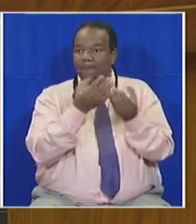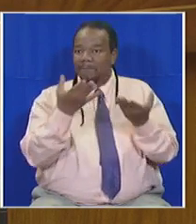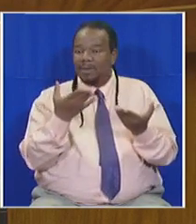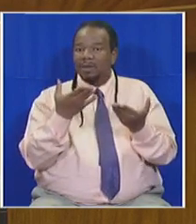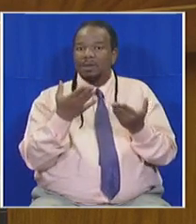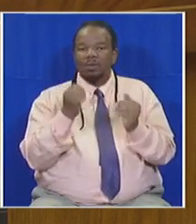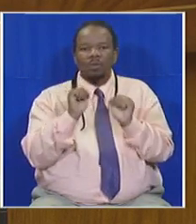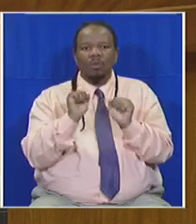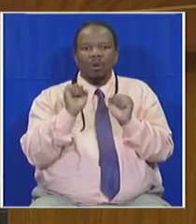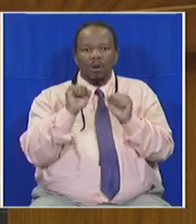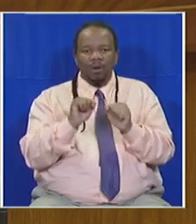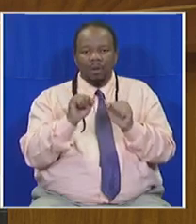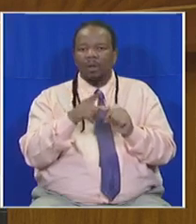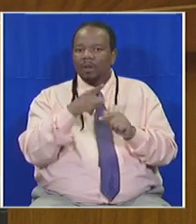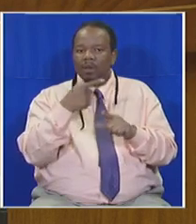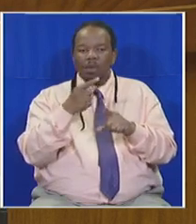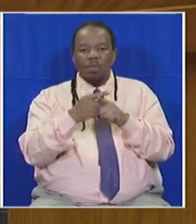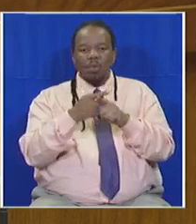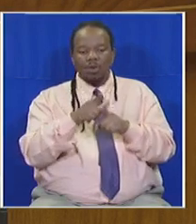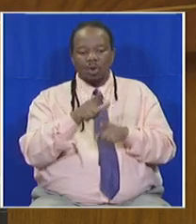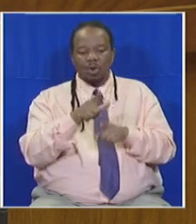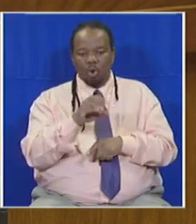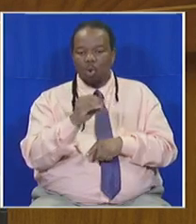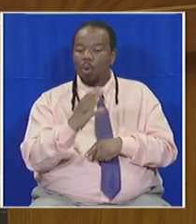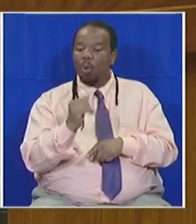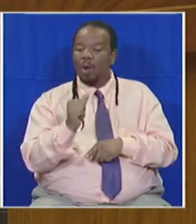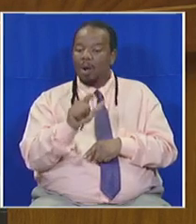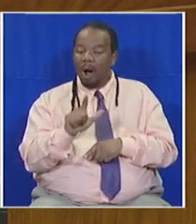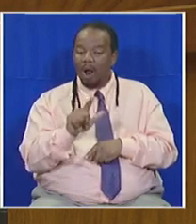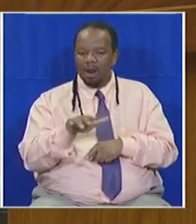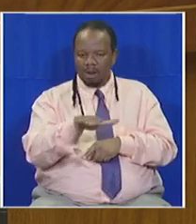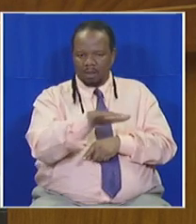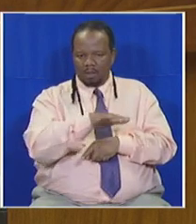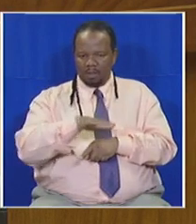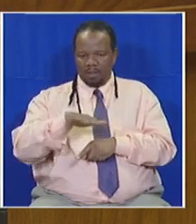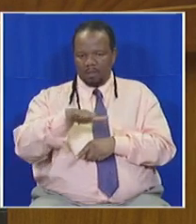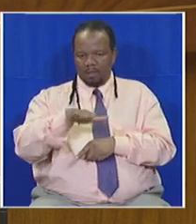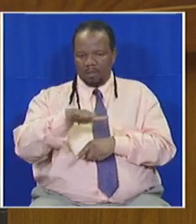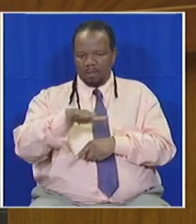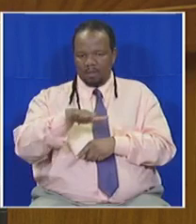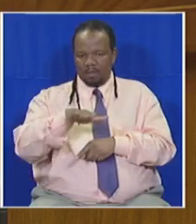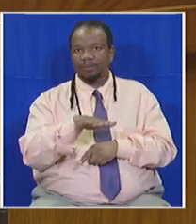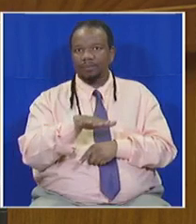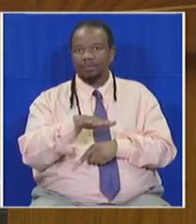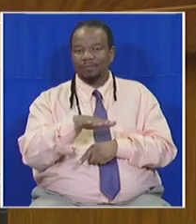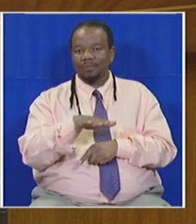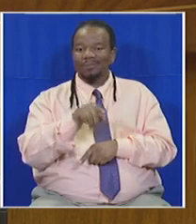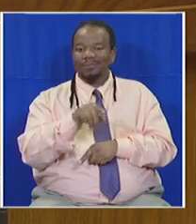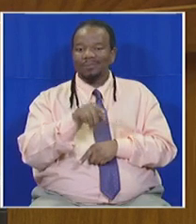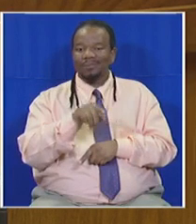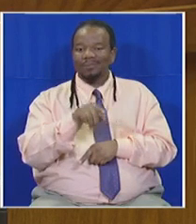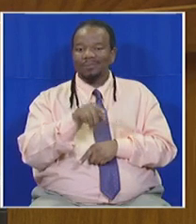local speaks to the fact that the political jurisdiction at a local level is often the most appropriate place